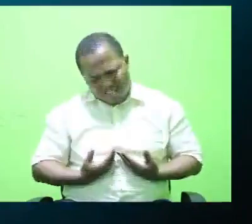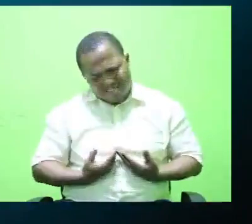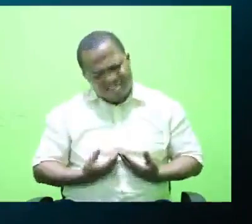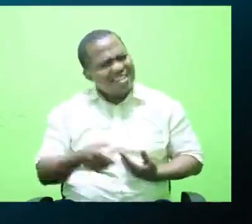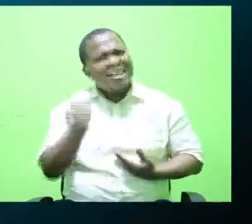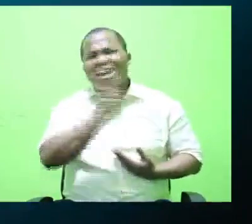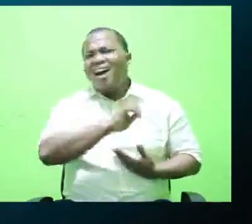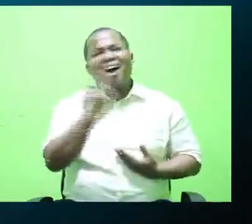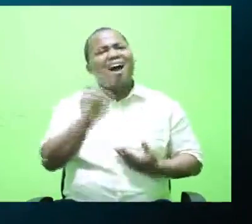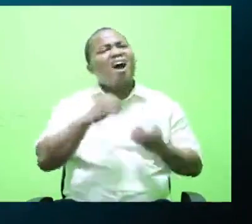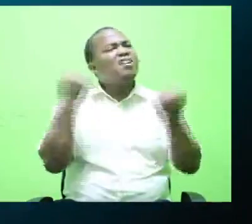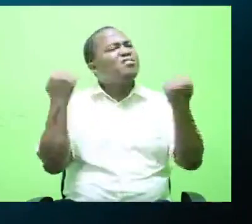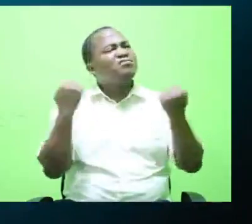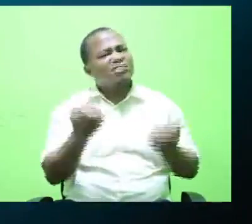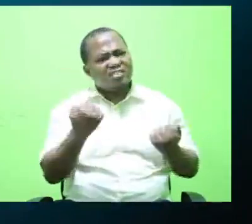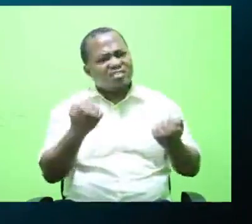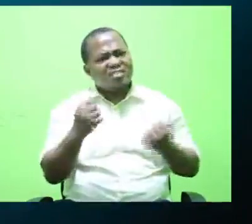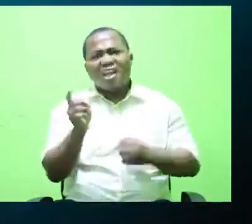unfit,